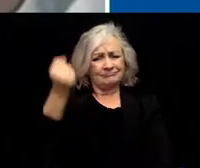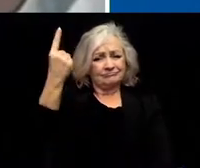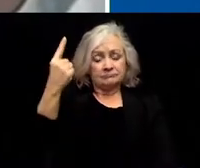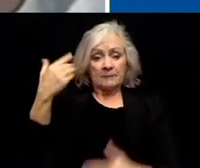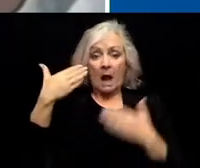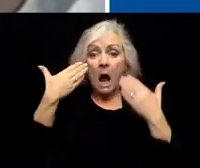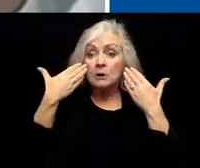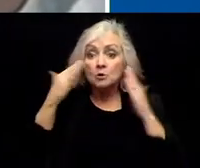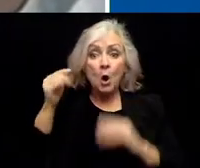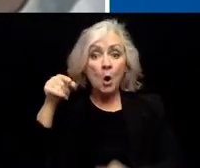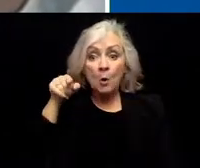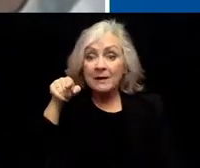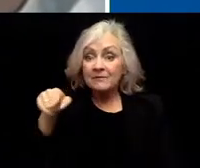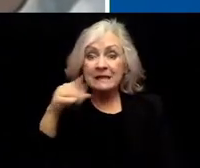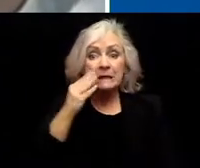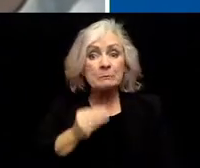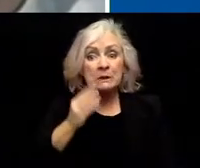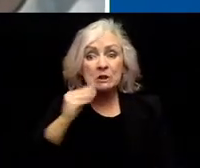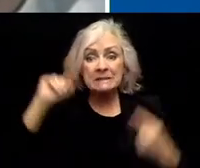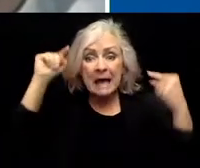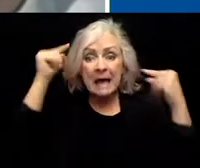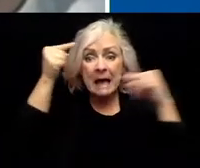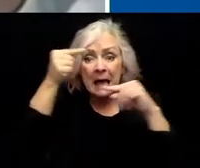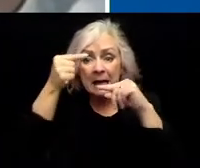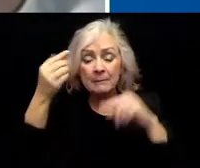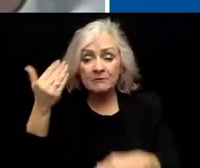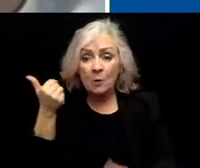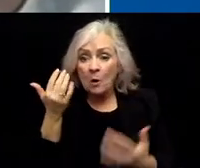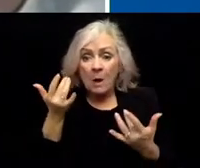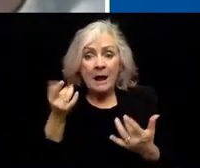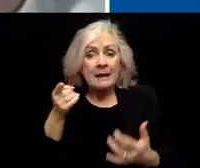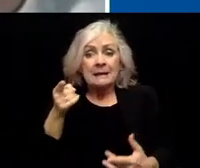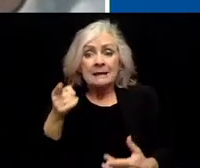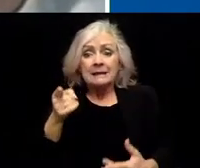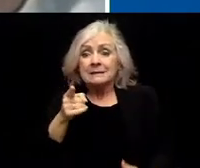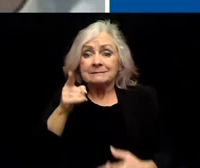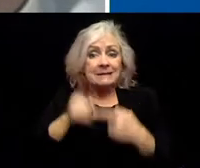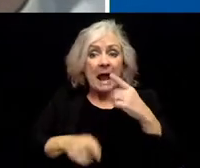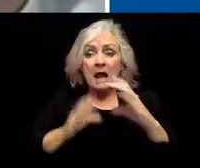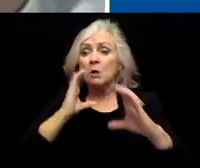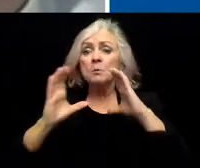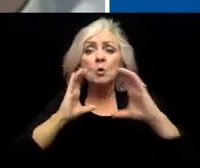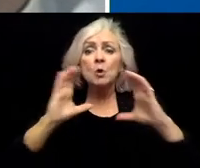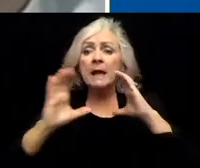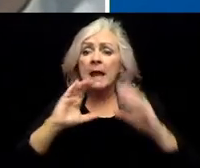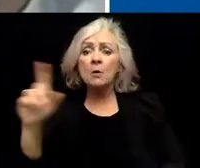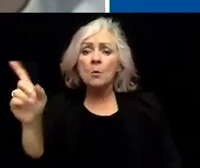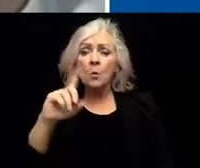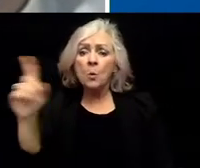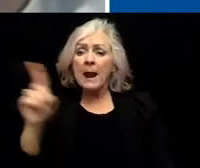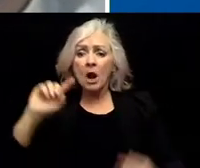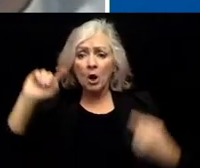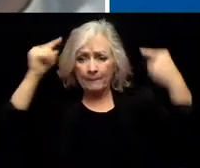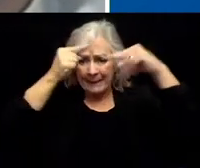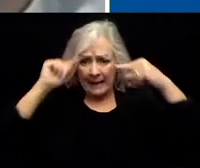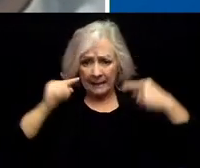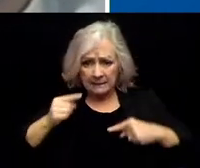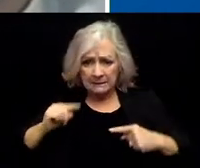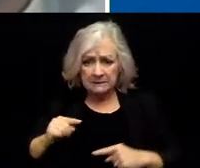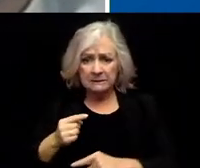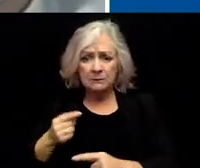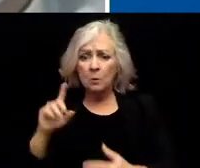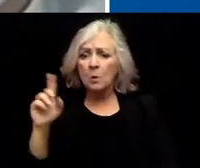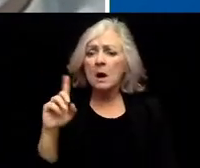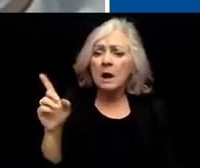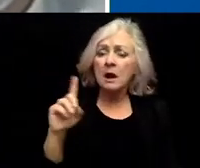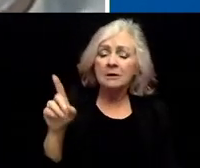headache, because he isn't able to communicate things like where his body is, how his body is feeling, and where his body might